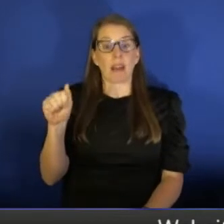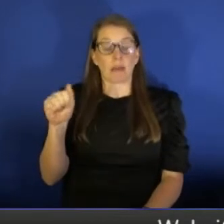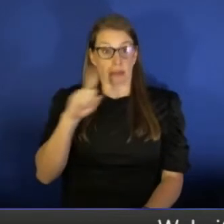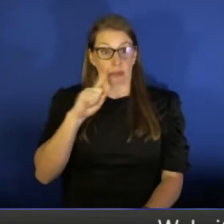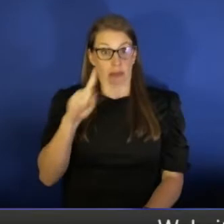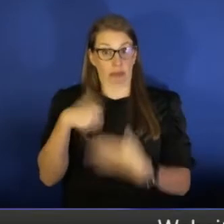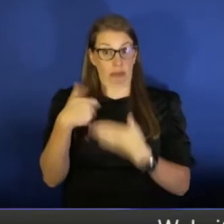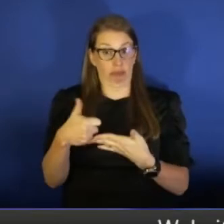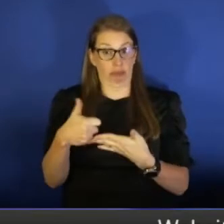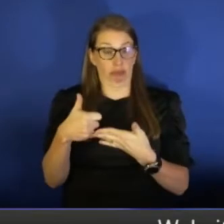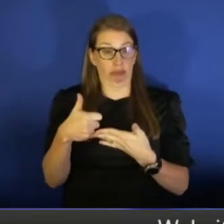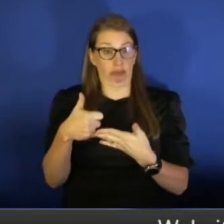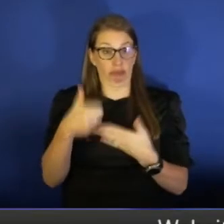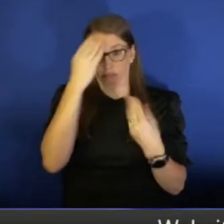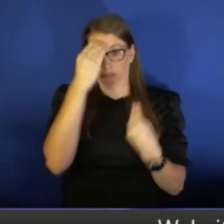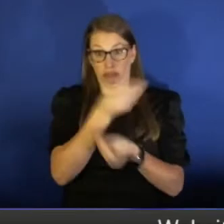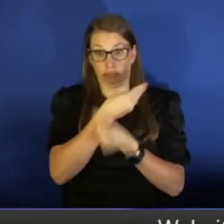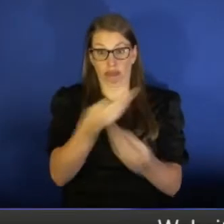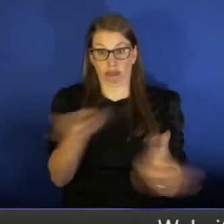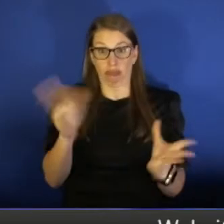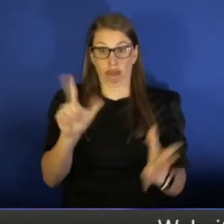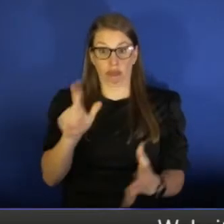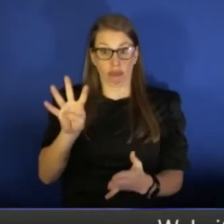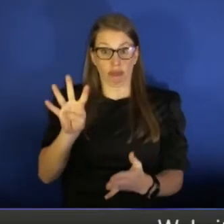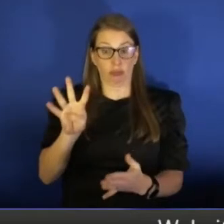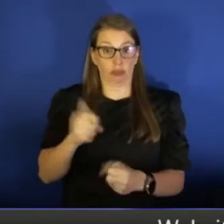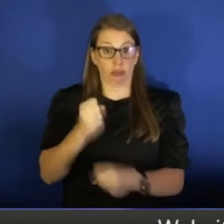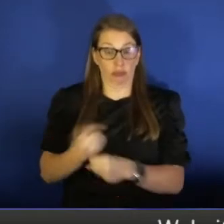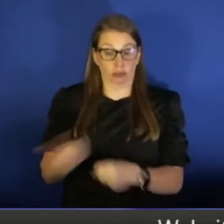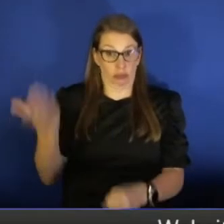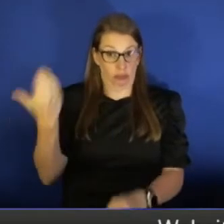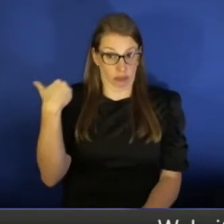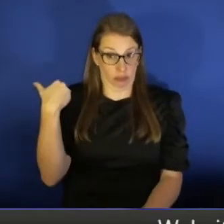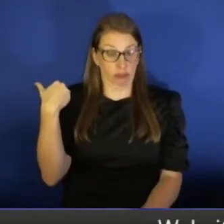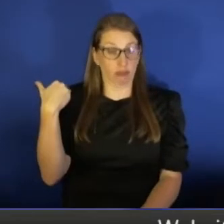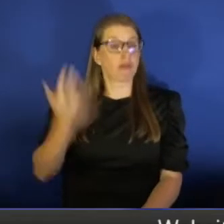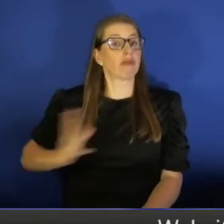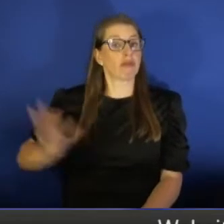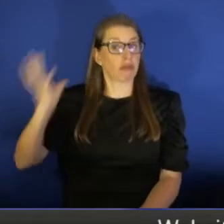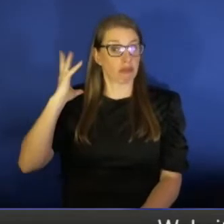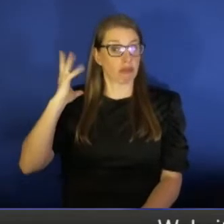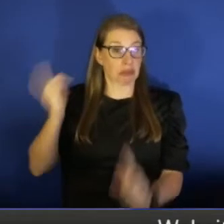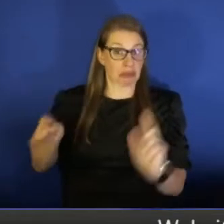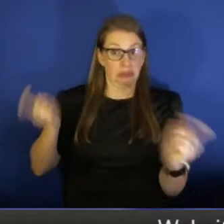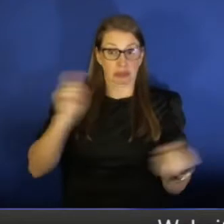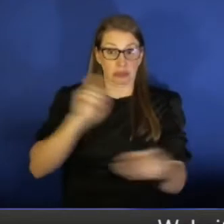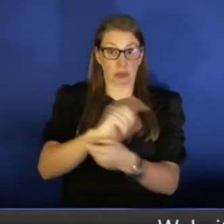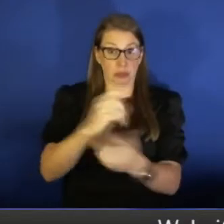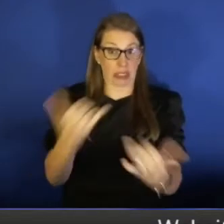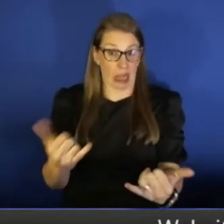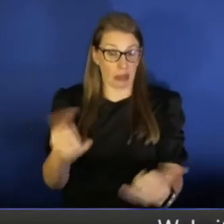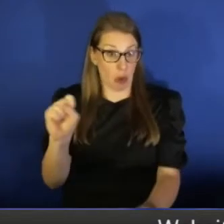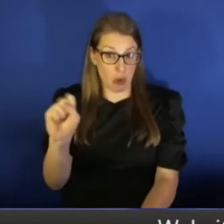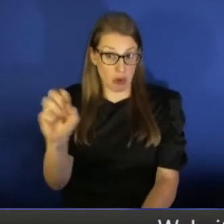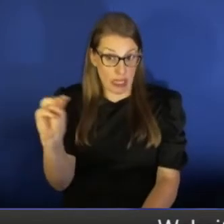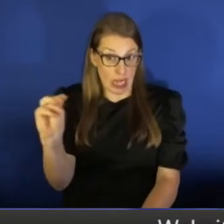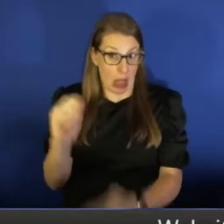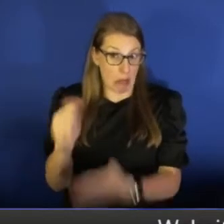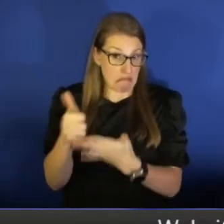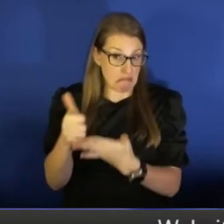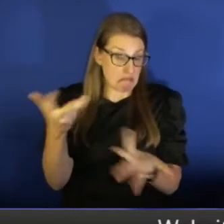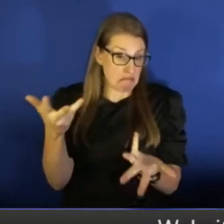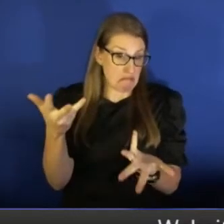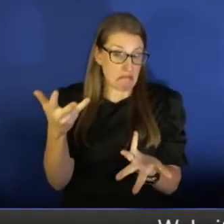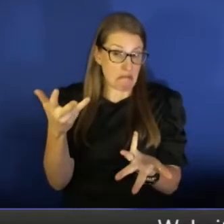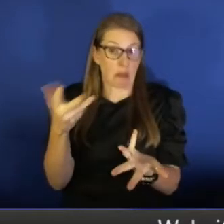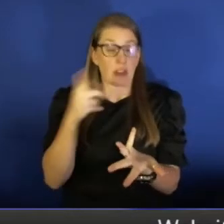talk about, 24 years ago, how things were back then to where they are now. Has it helped as far as creating unique ways for people